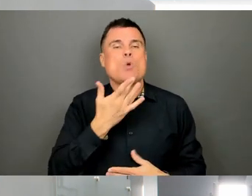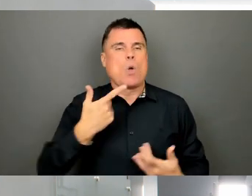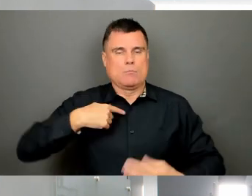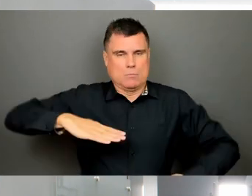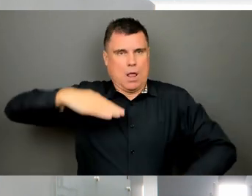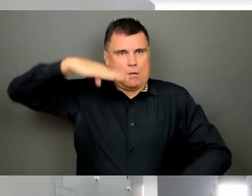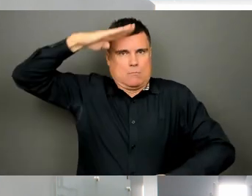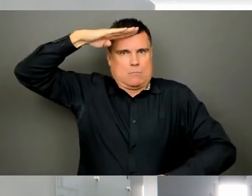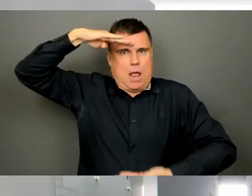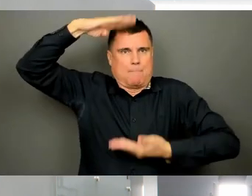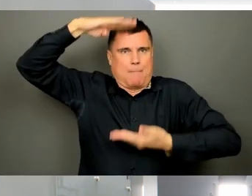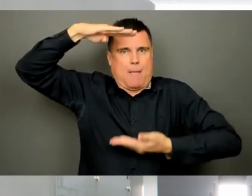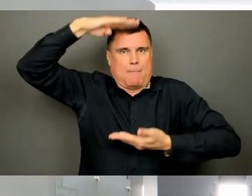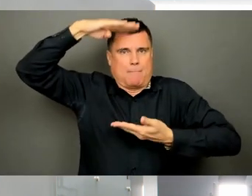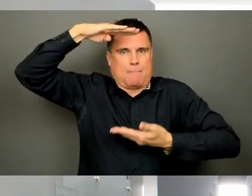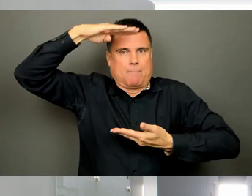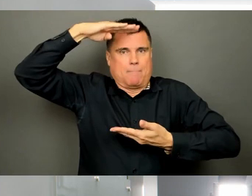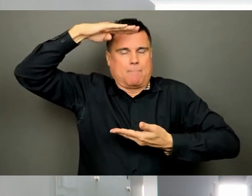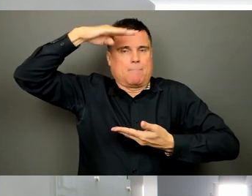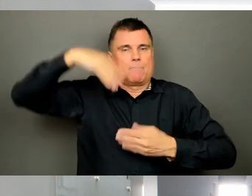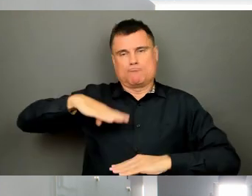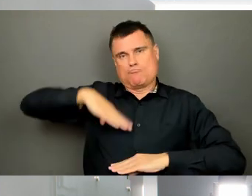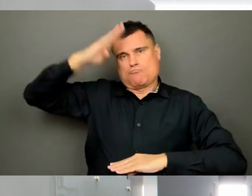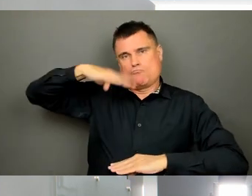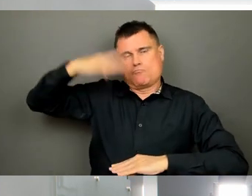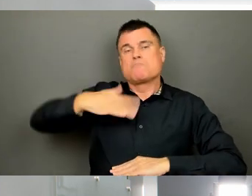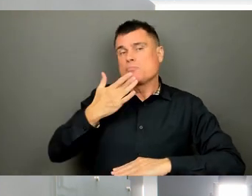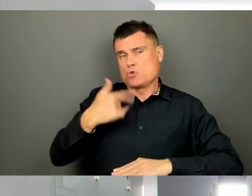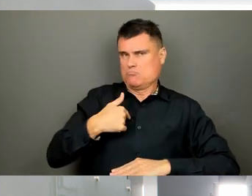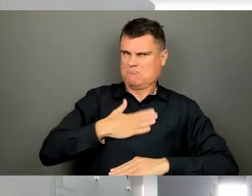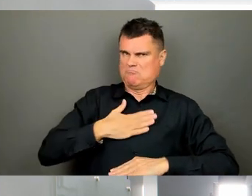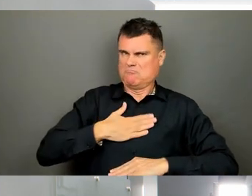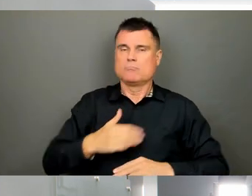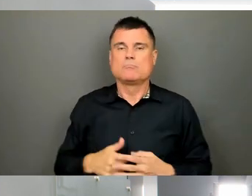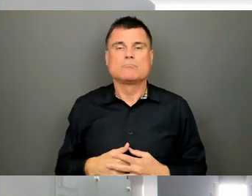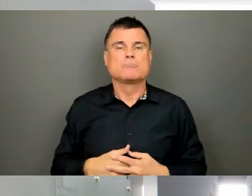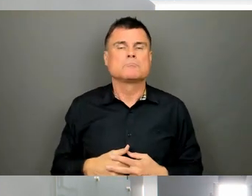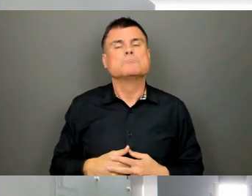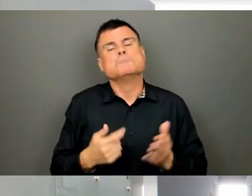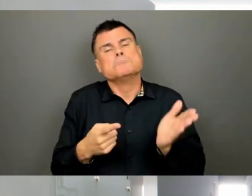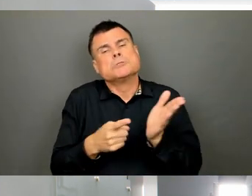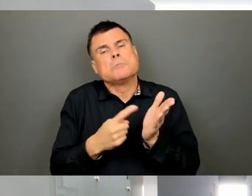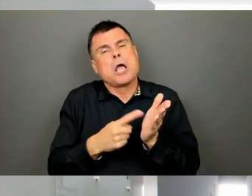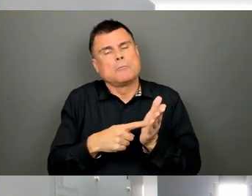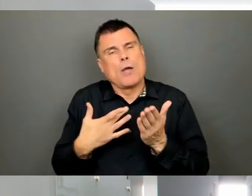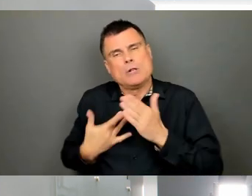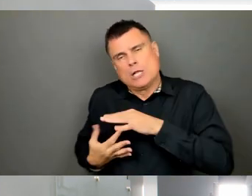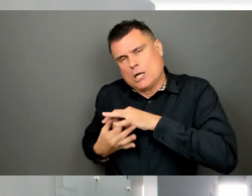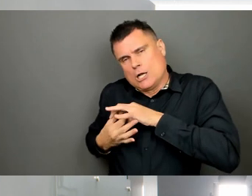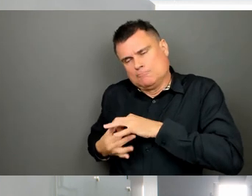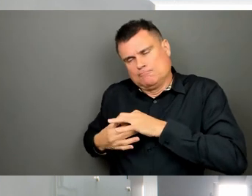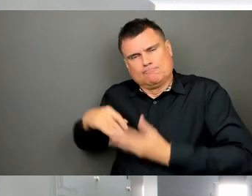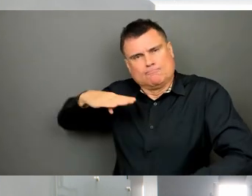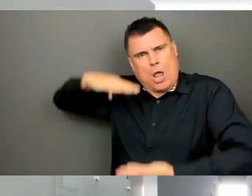the upper body, so more subtle. So if we're turning back to the front, I like to kind of keep it up higher sometimes. So if I don't want to connect my lower body to my